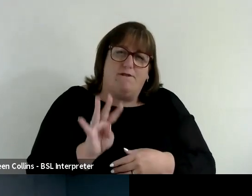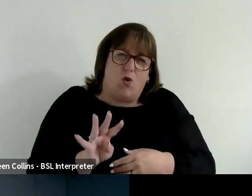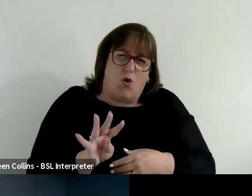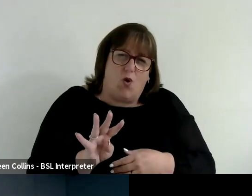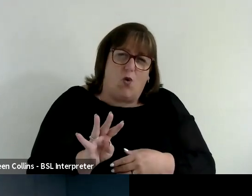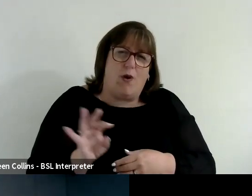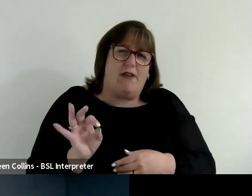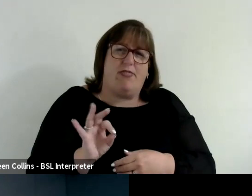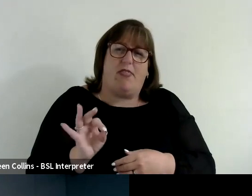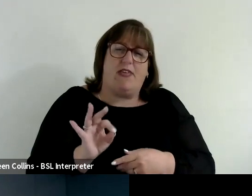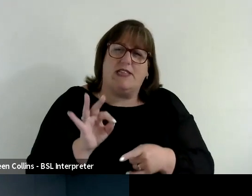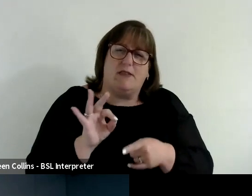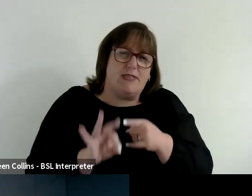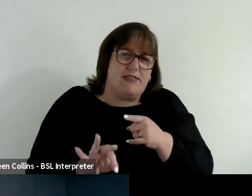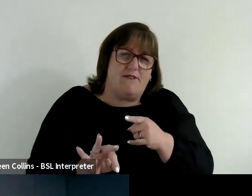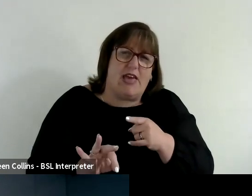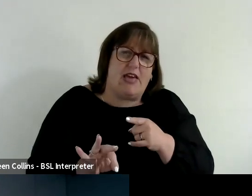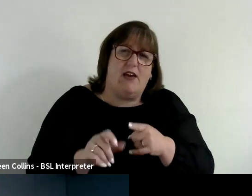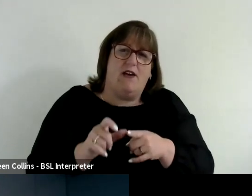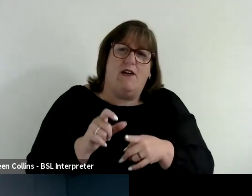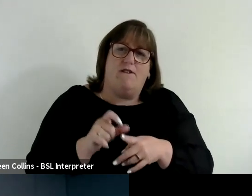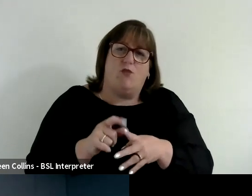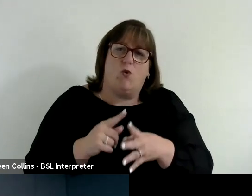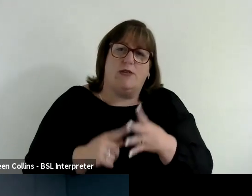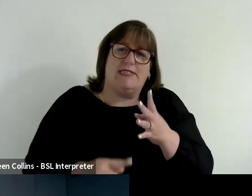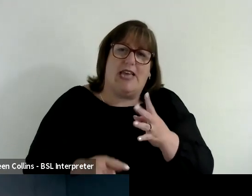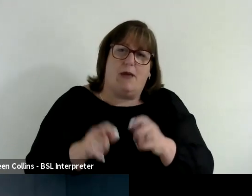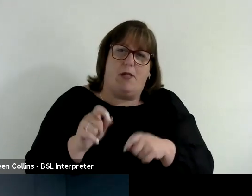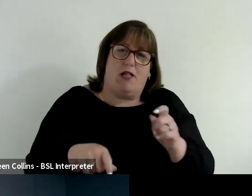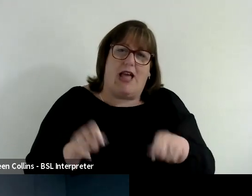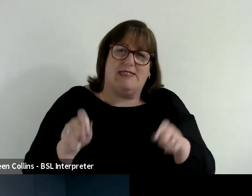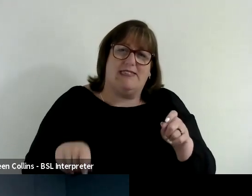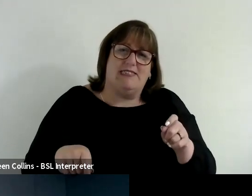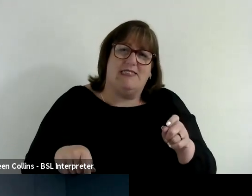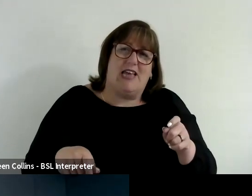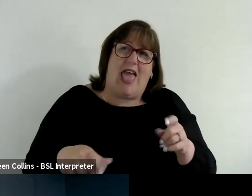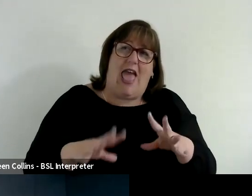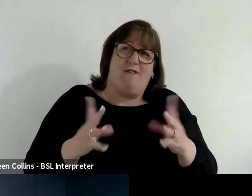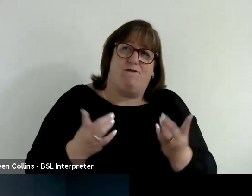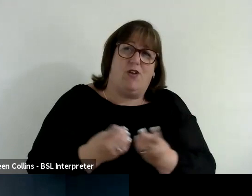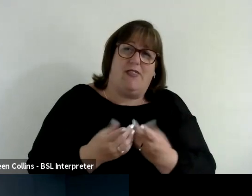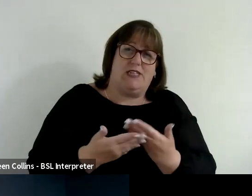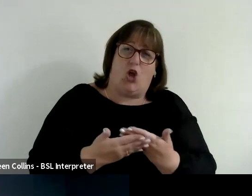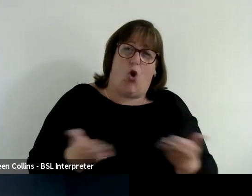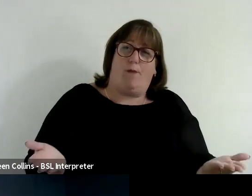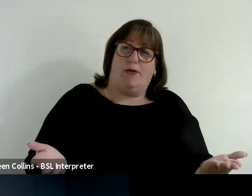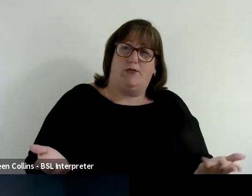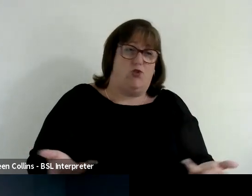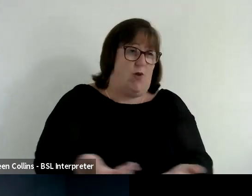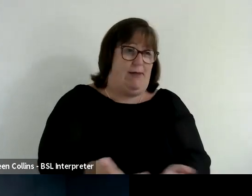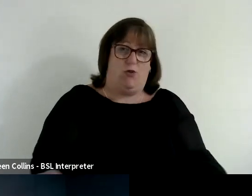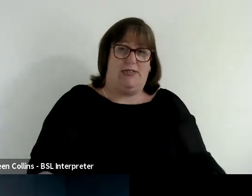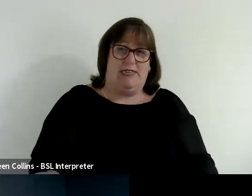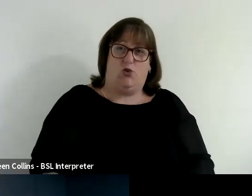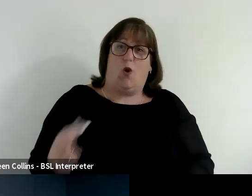for disabled candidates. Everything is open to anybody to apply. But it is something that